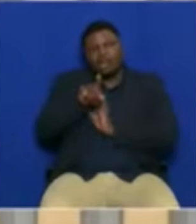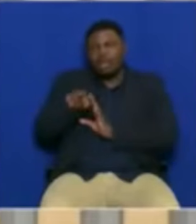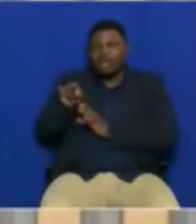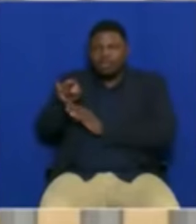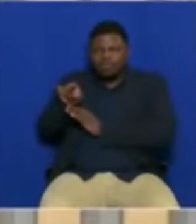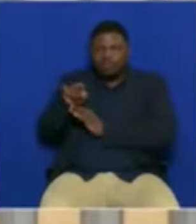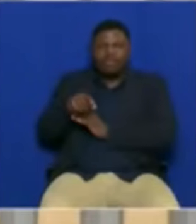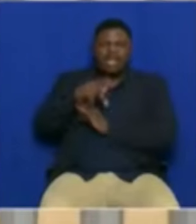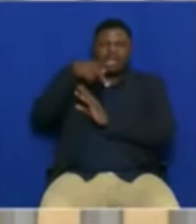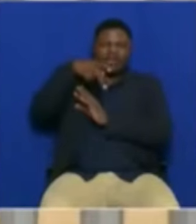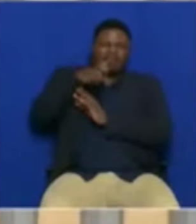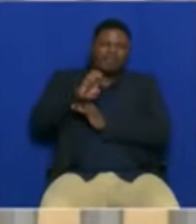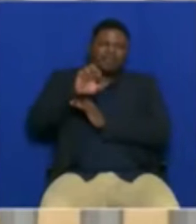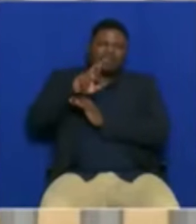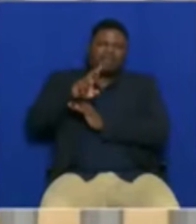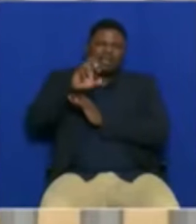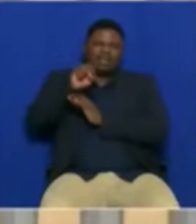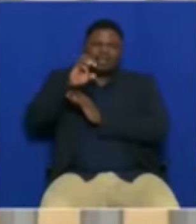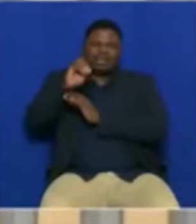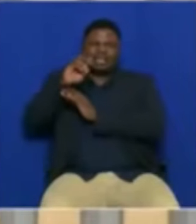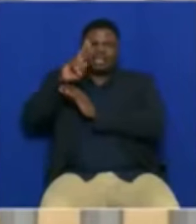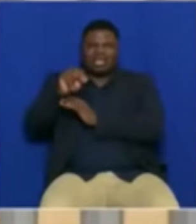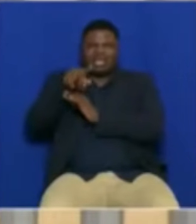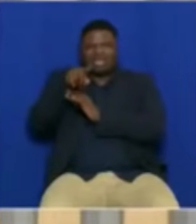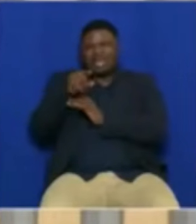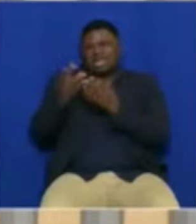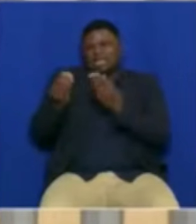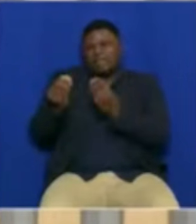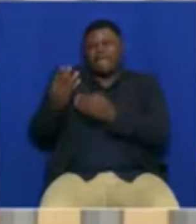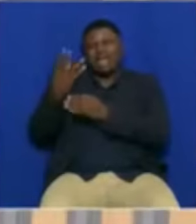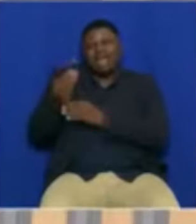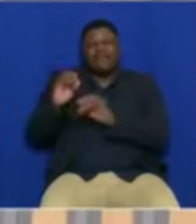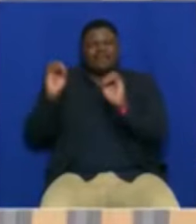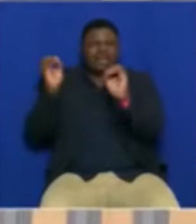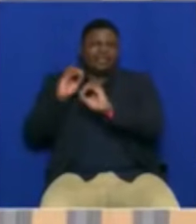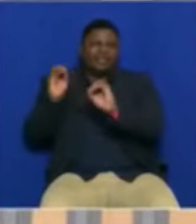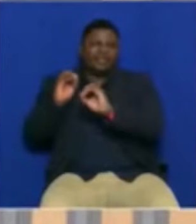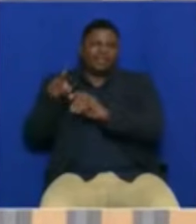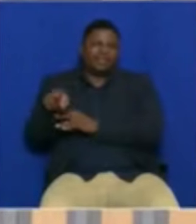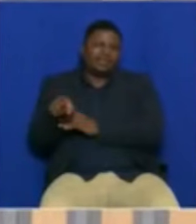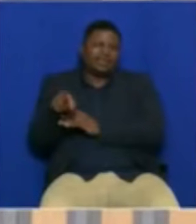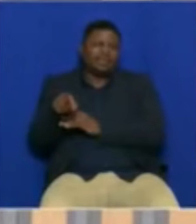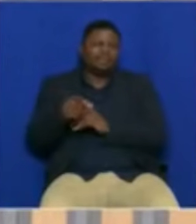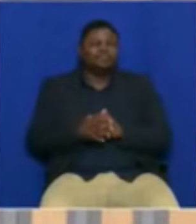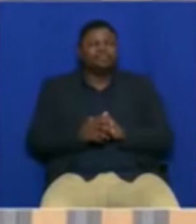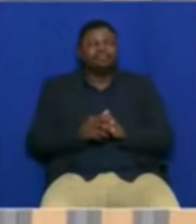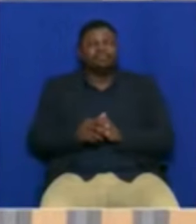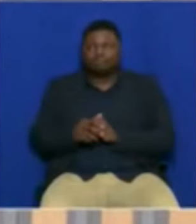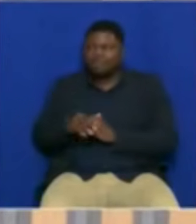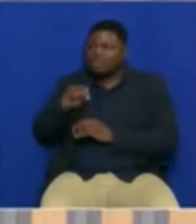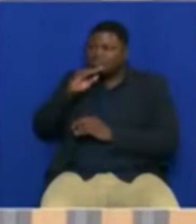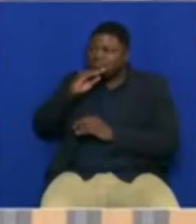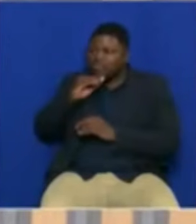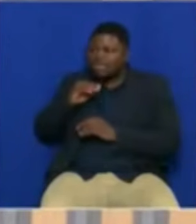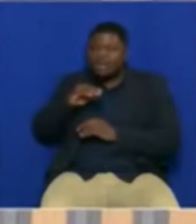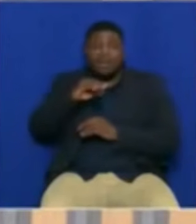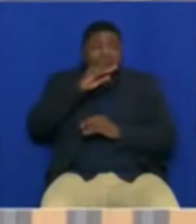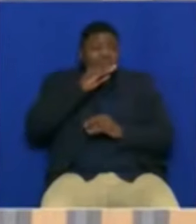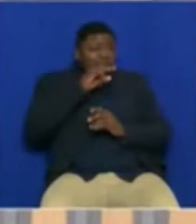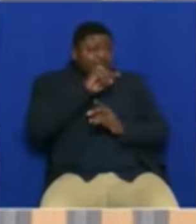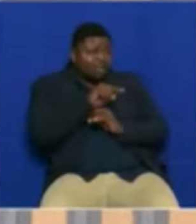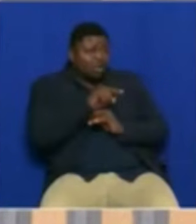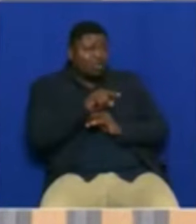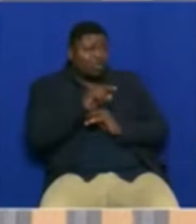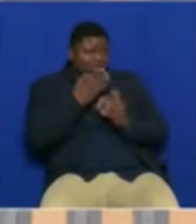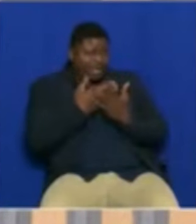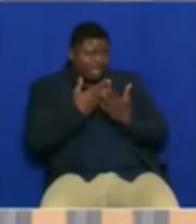her vetting was captured on a system. Does all of that then take you to vetting? Yes, it's the vetting part. And it's yes. and